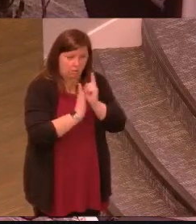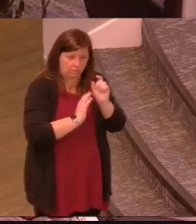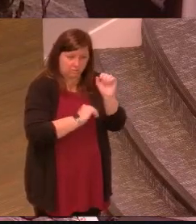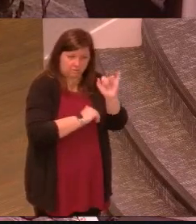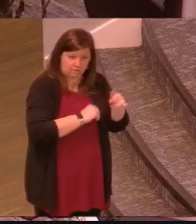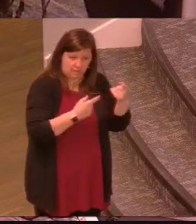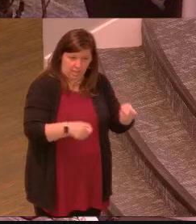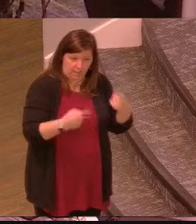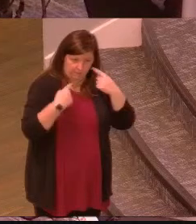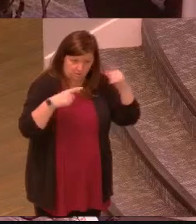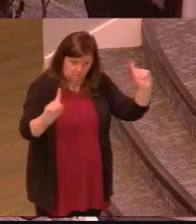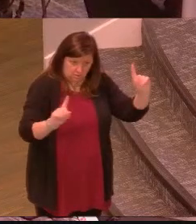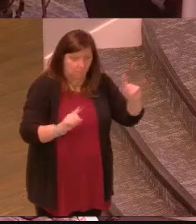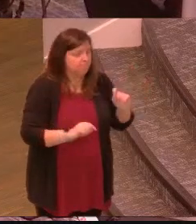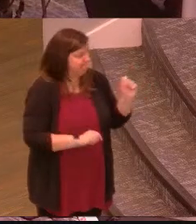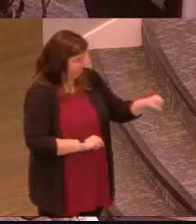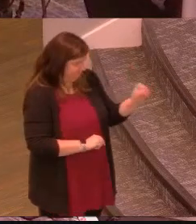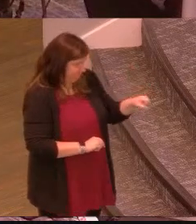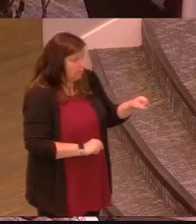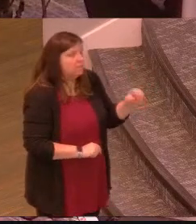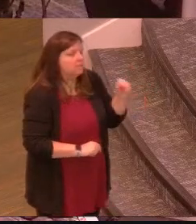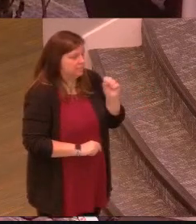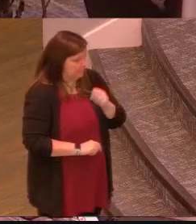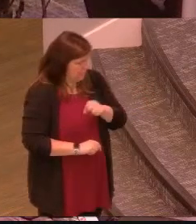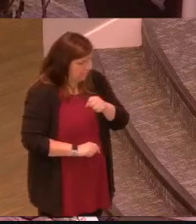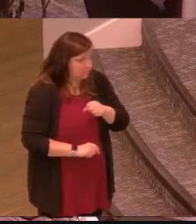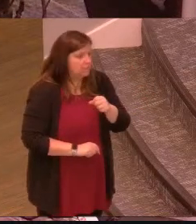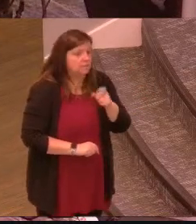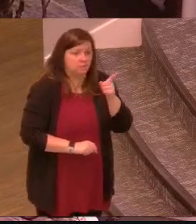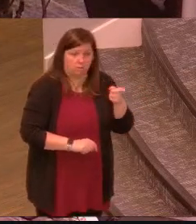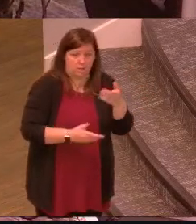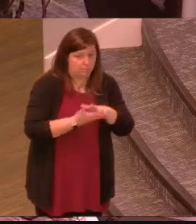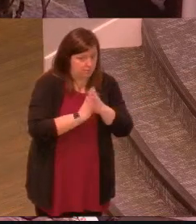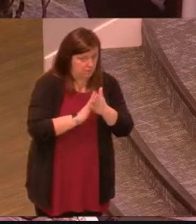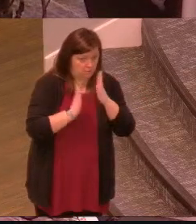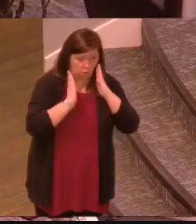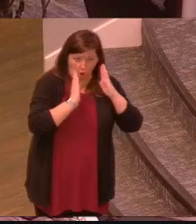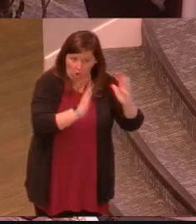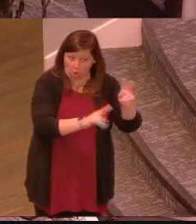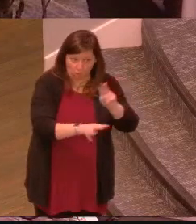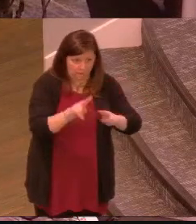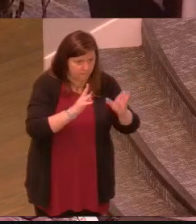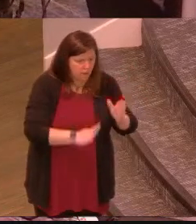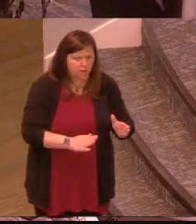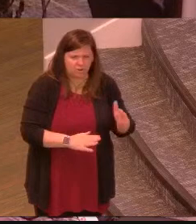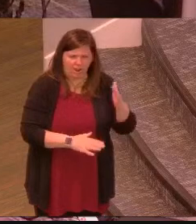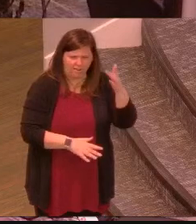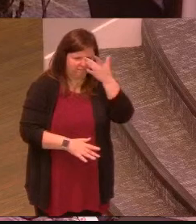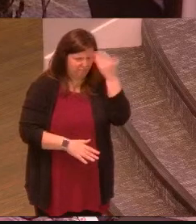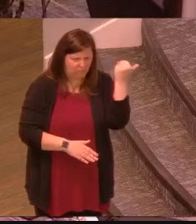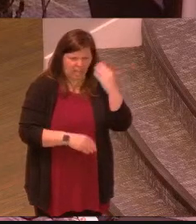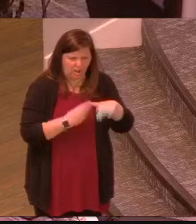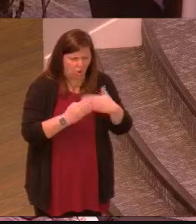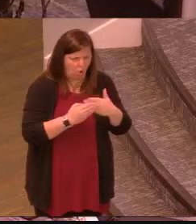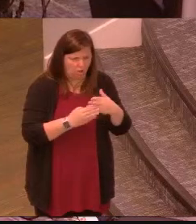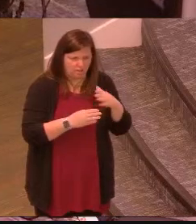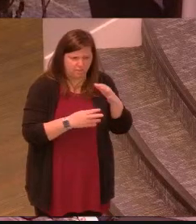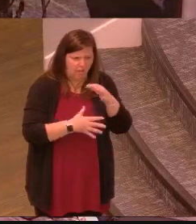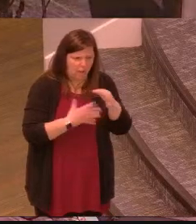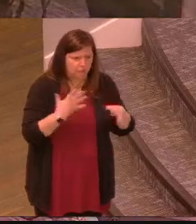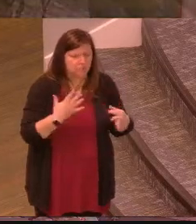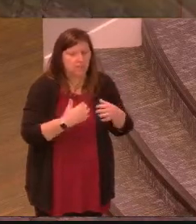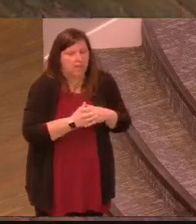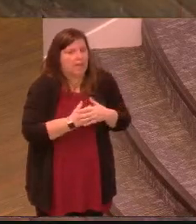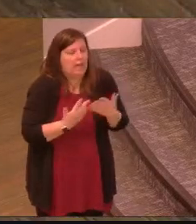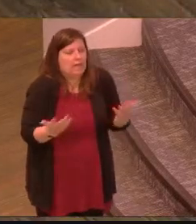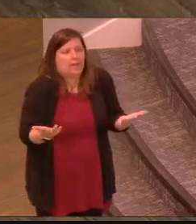are getting those hours as either hallway monitors or I forget what all the options were. Yeah, and I'm not going to be able to